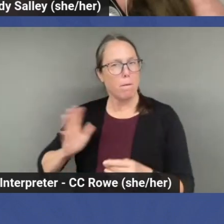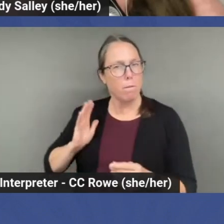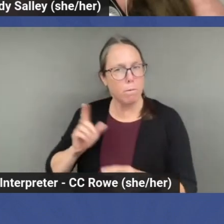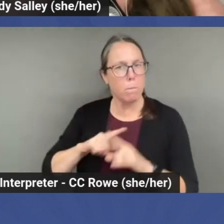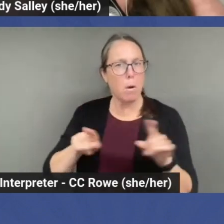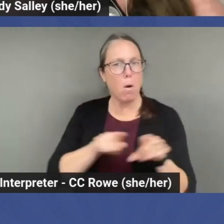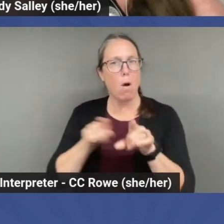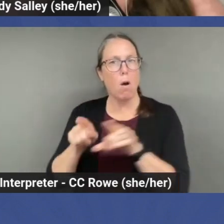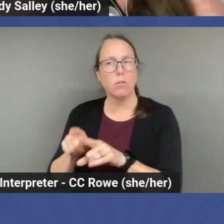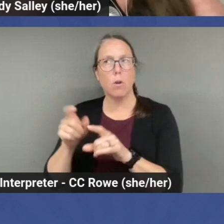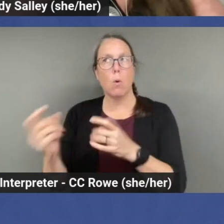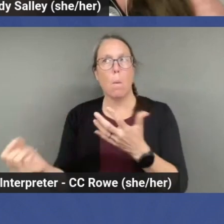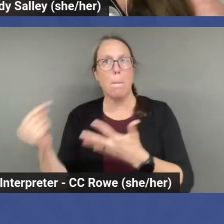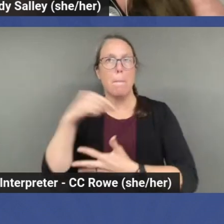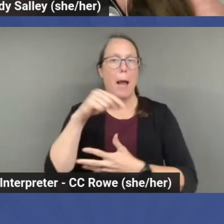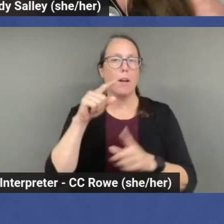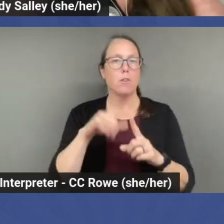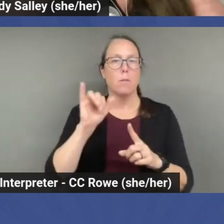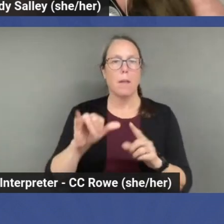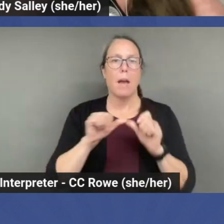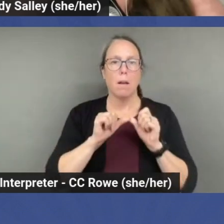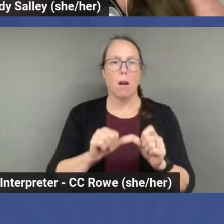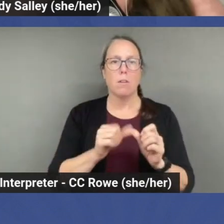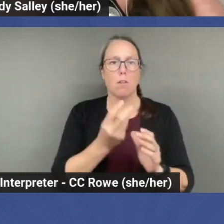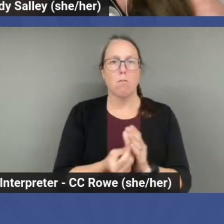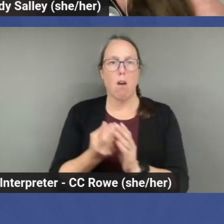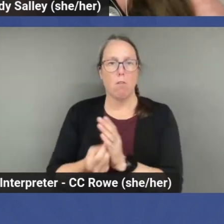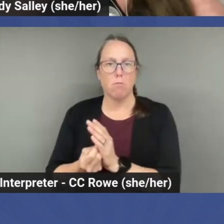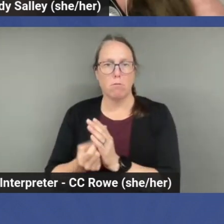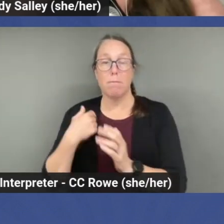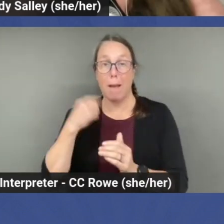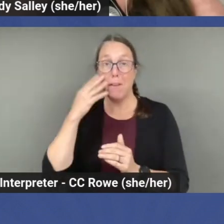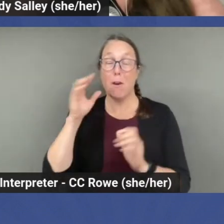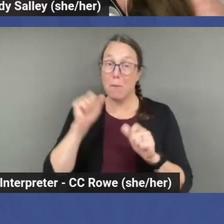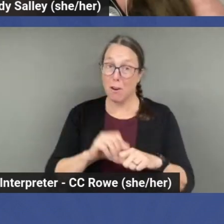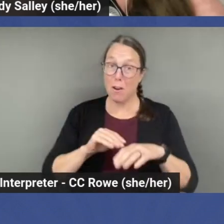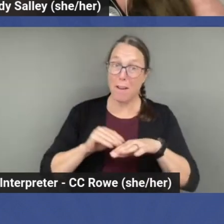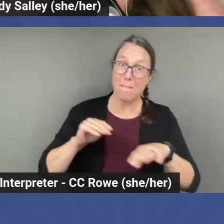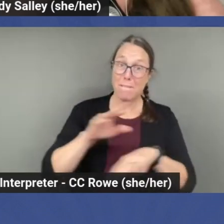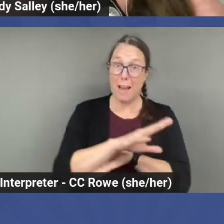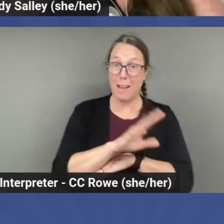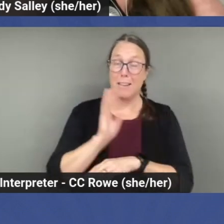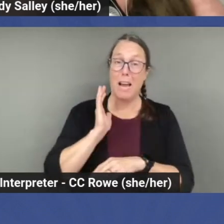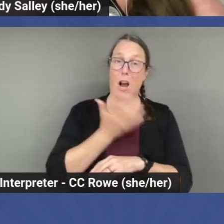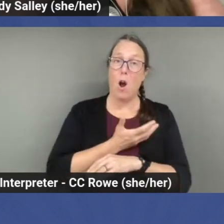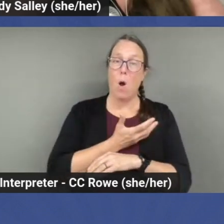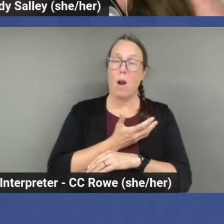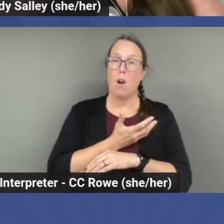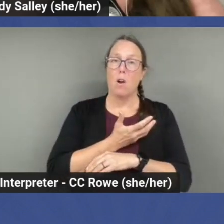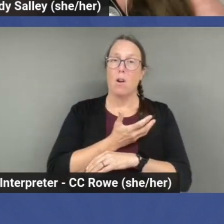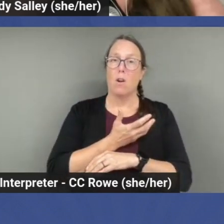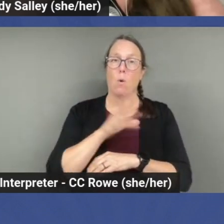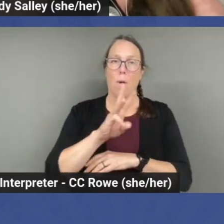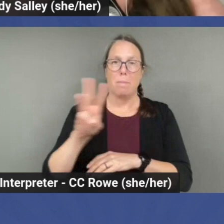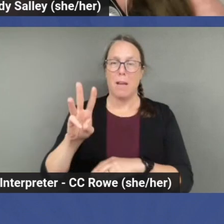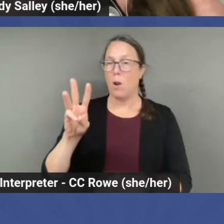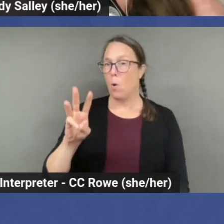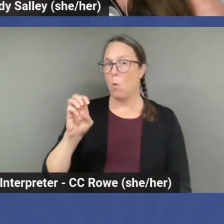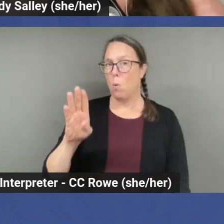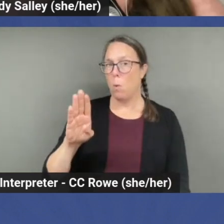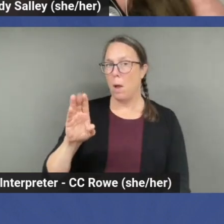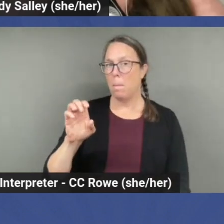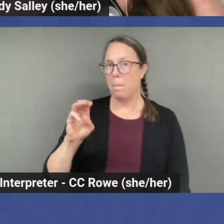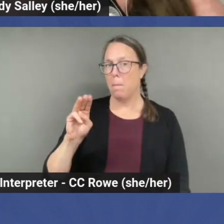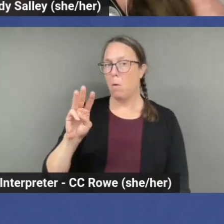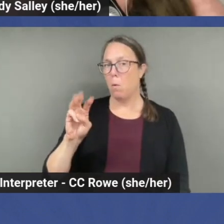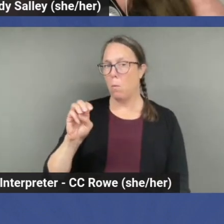like going back to the Comstock laws, I understand that this could affect some of our websites here. I mean, Women First Digital do not like provide